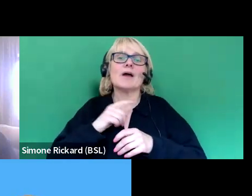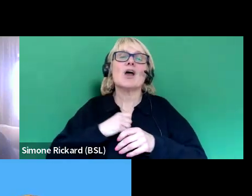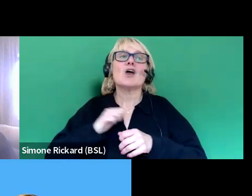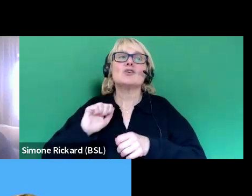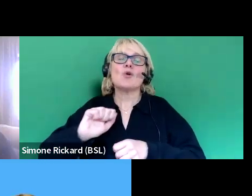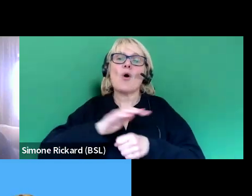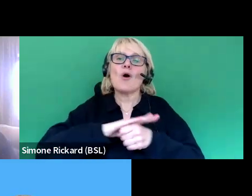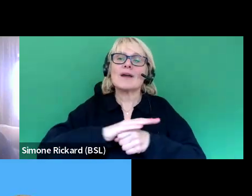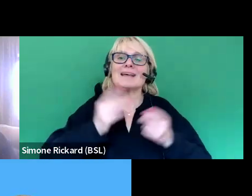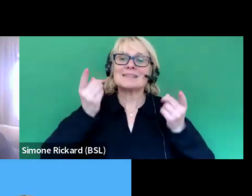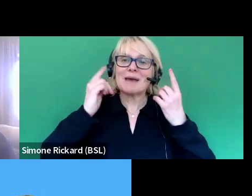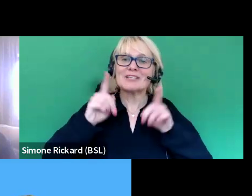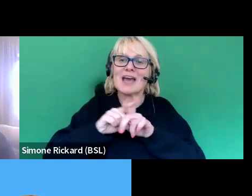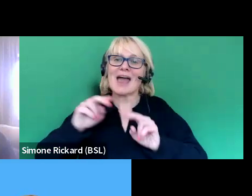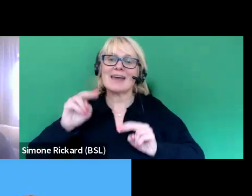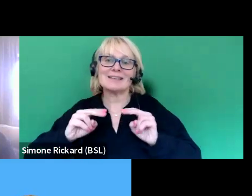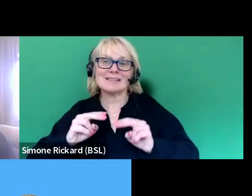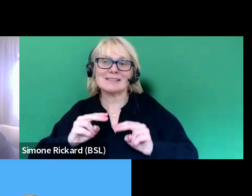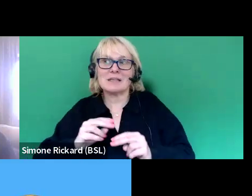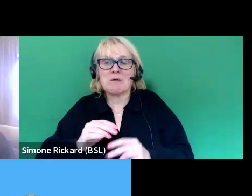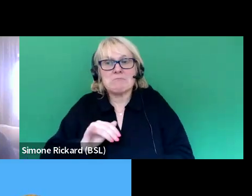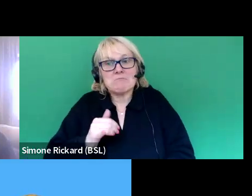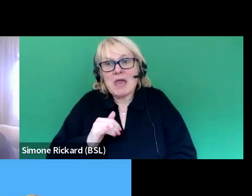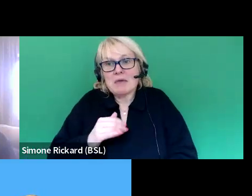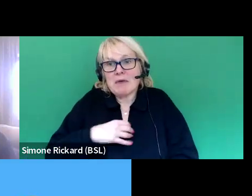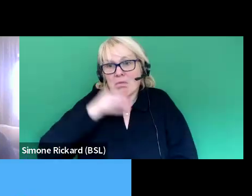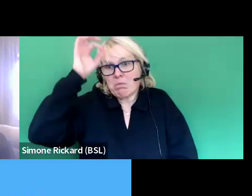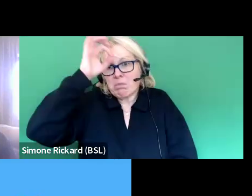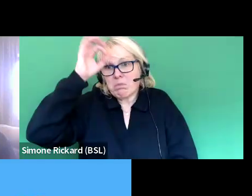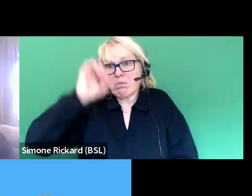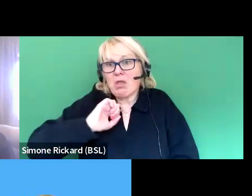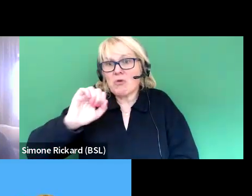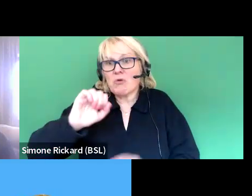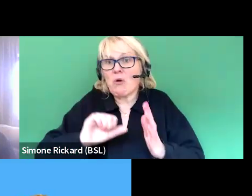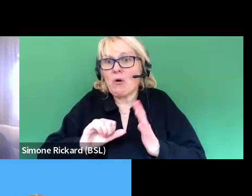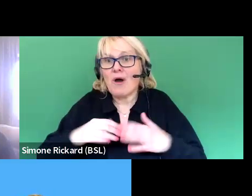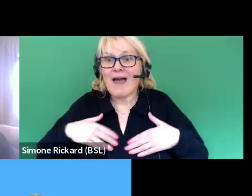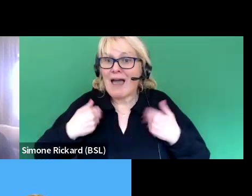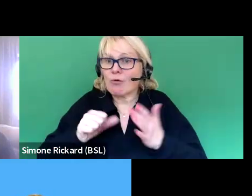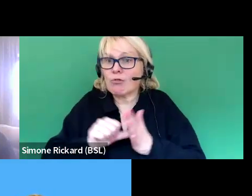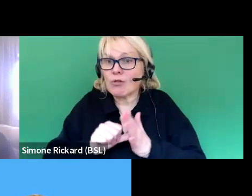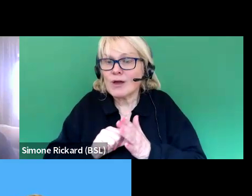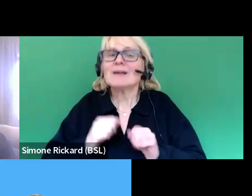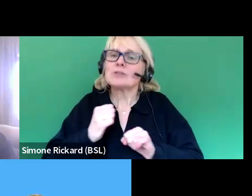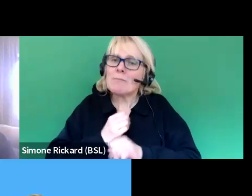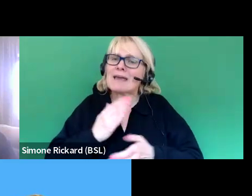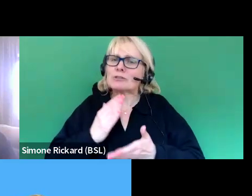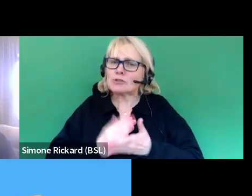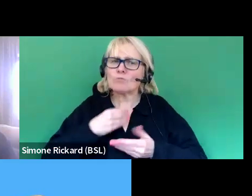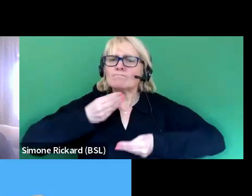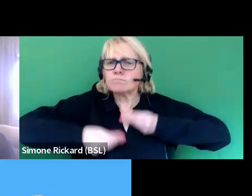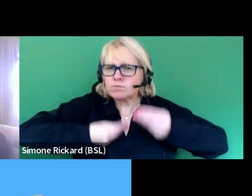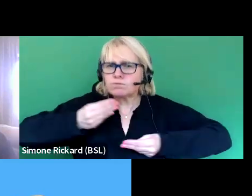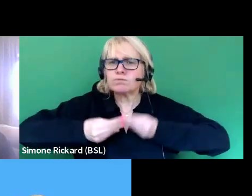assessors, they might not know your condition. Don't assume that they do. So make sure that you always explain how things affect